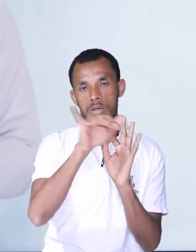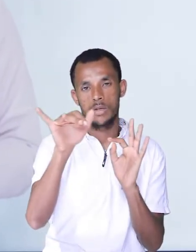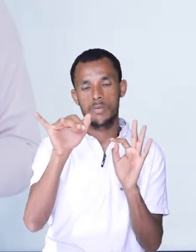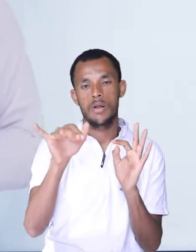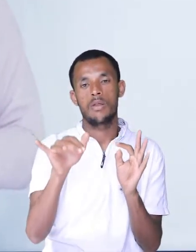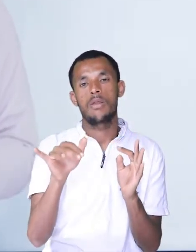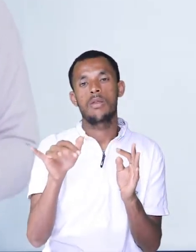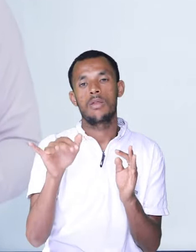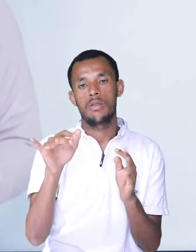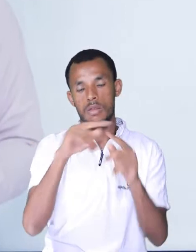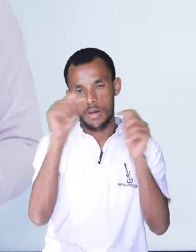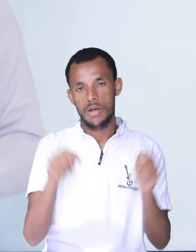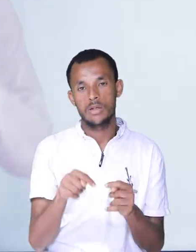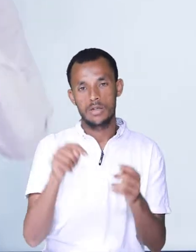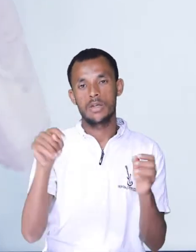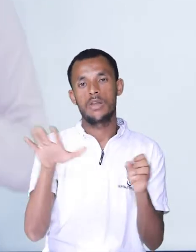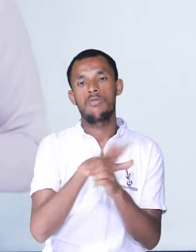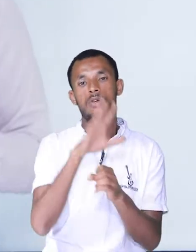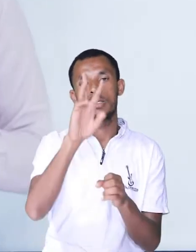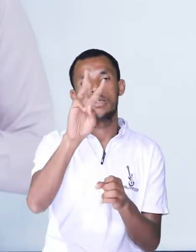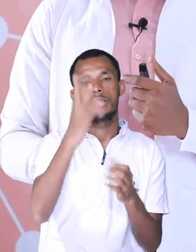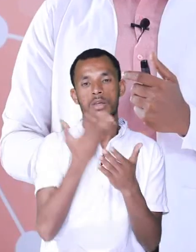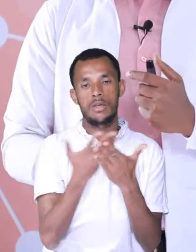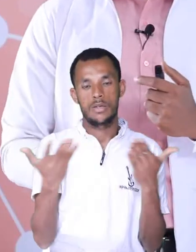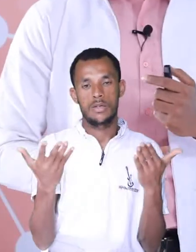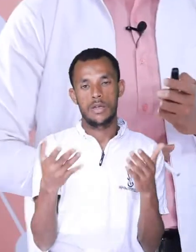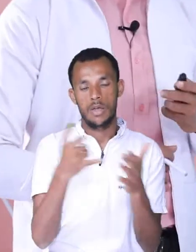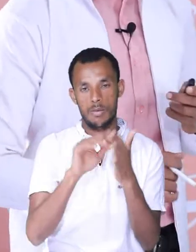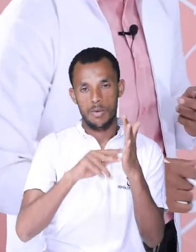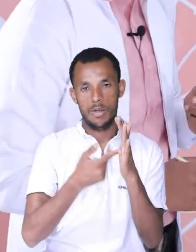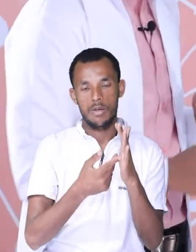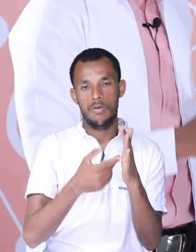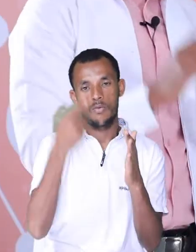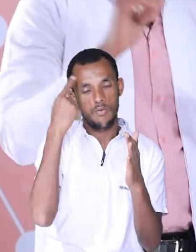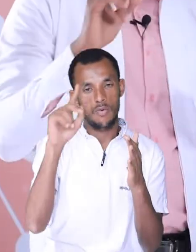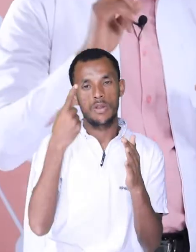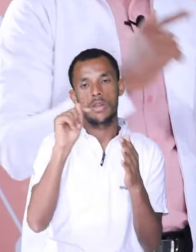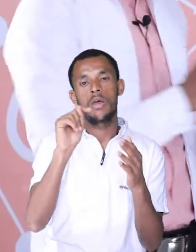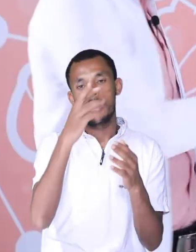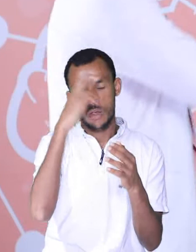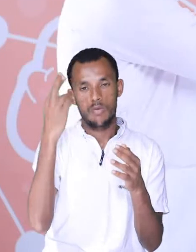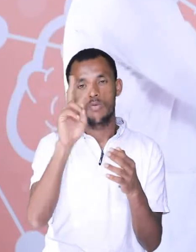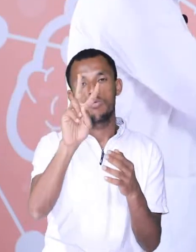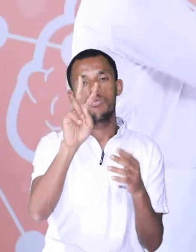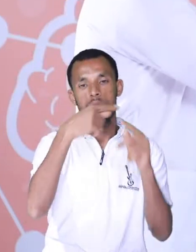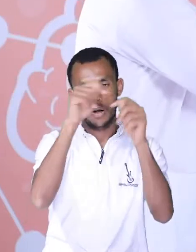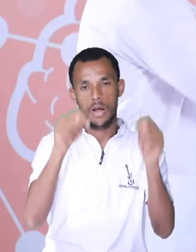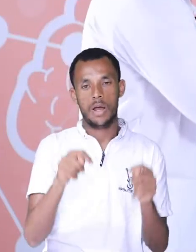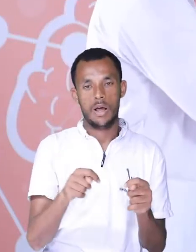of triangle, they have to satisfy 6 things. That means for the case of two triangles,